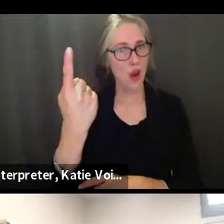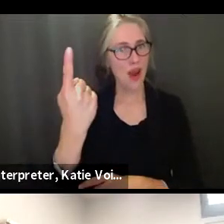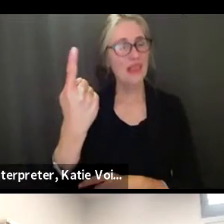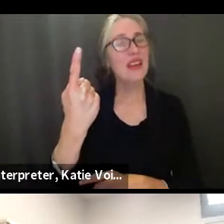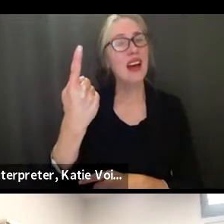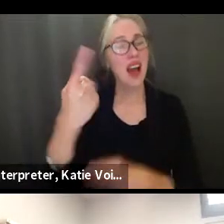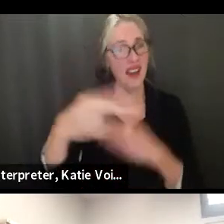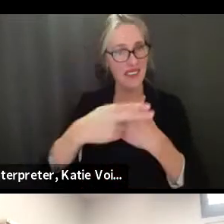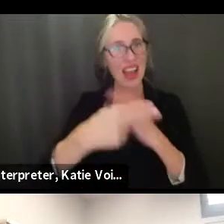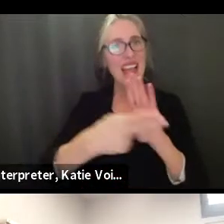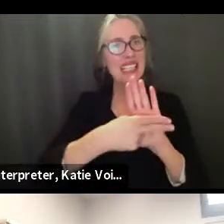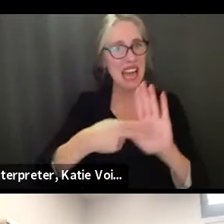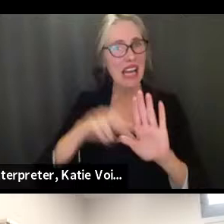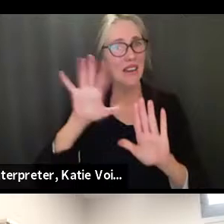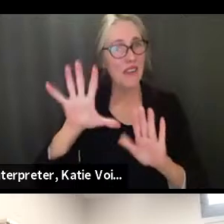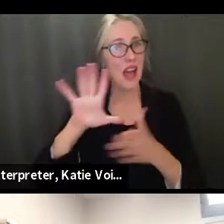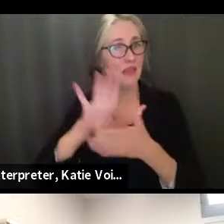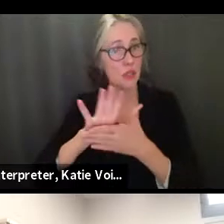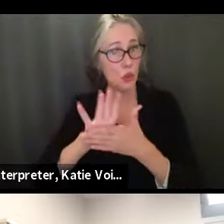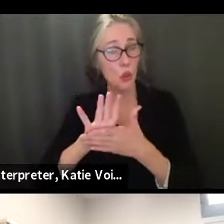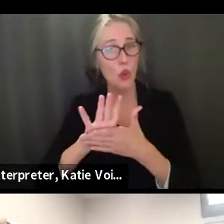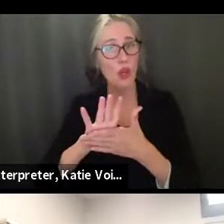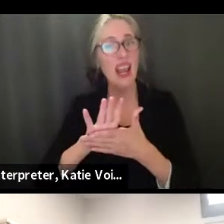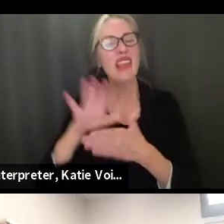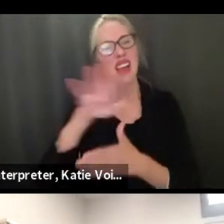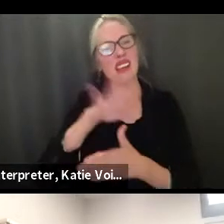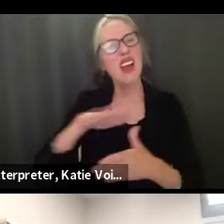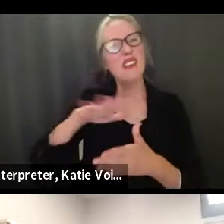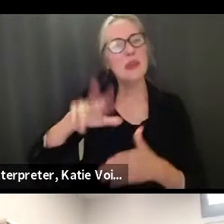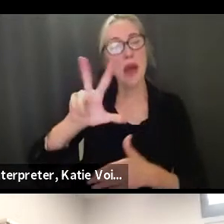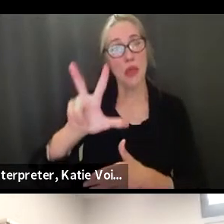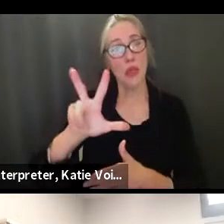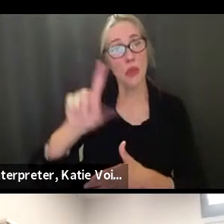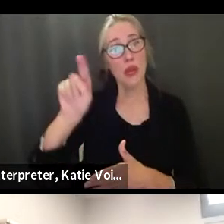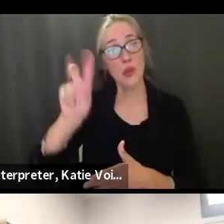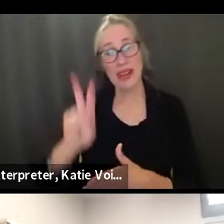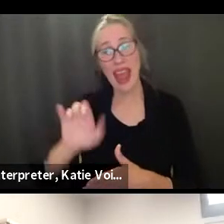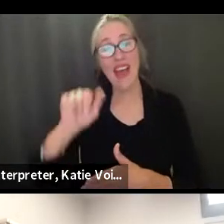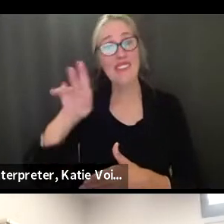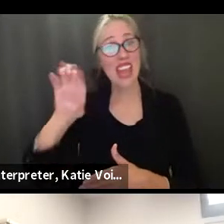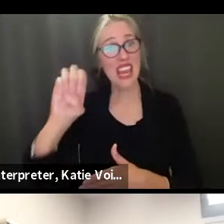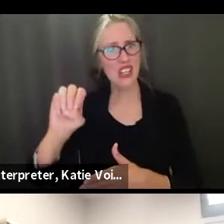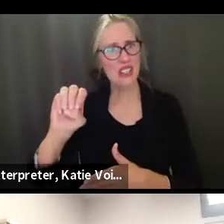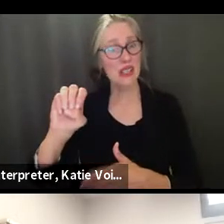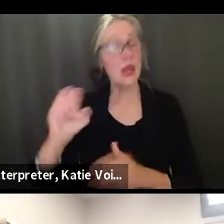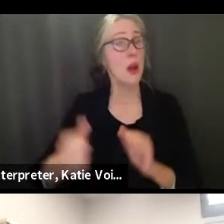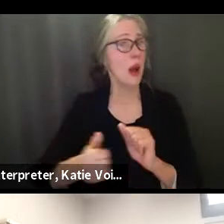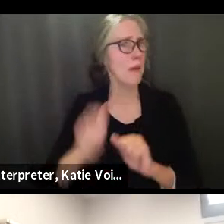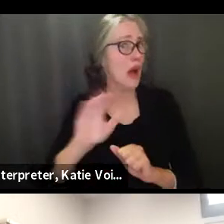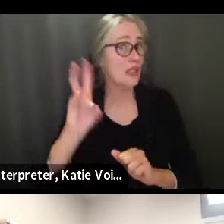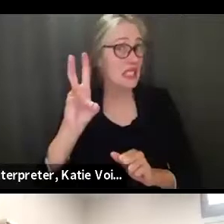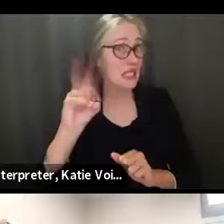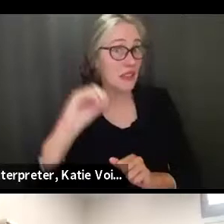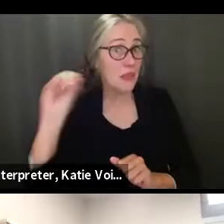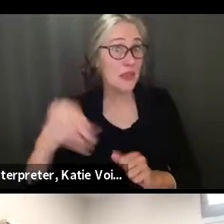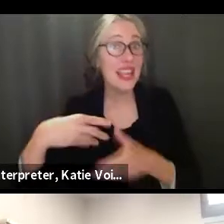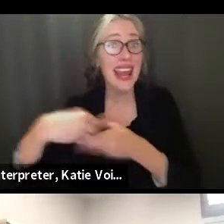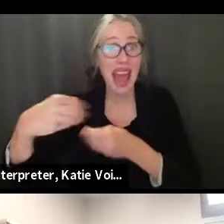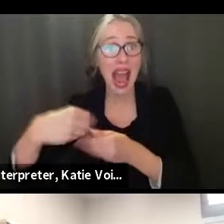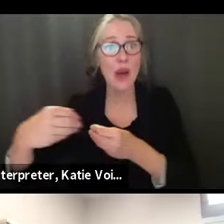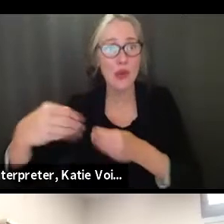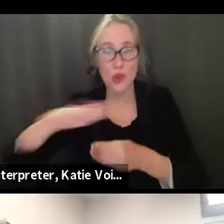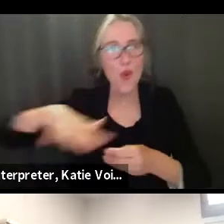that covers approximately 3.5 acres. So over 70% is outdoor space. And if you've walked Harding, you can